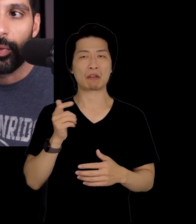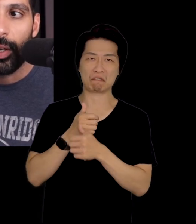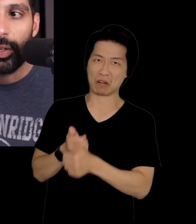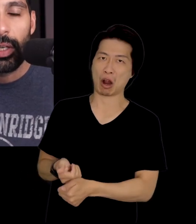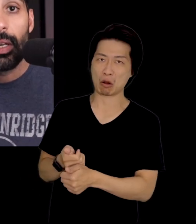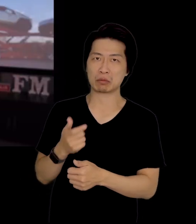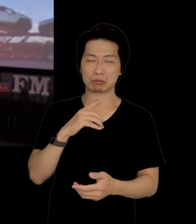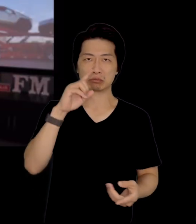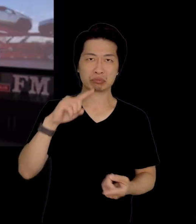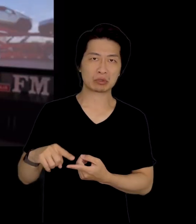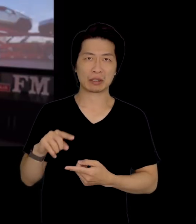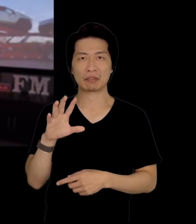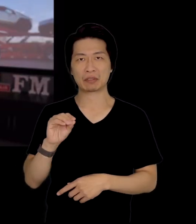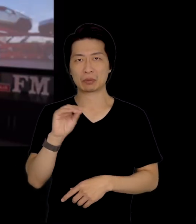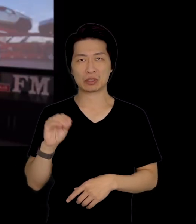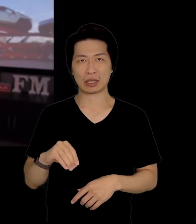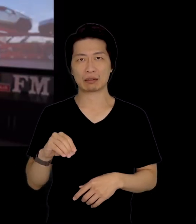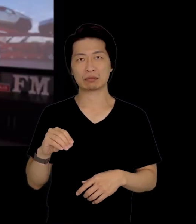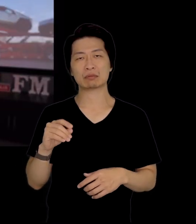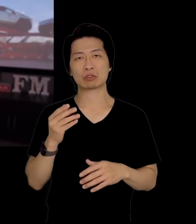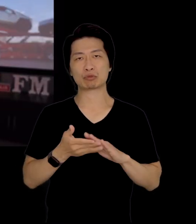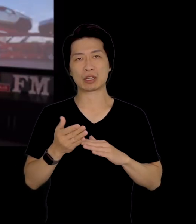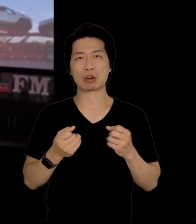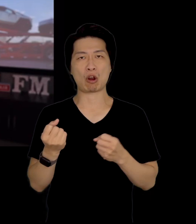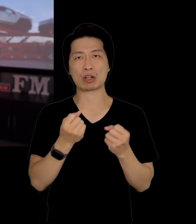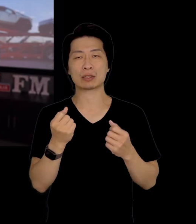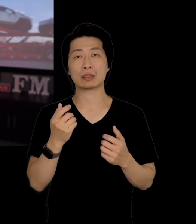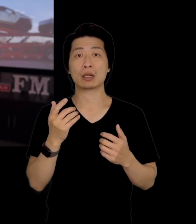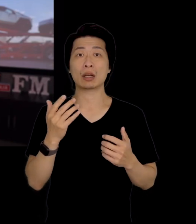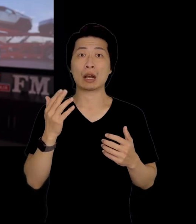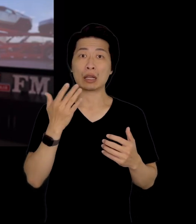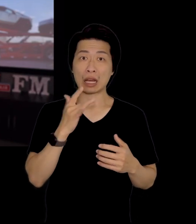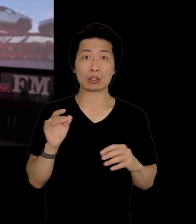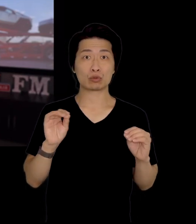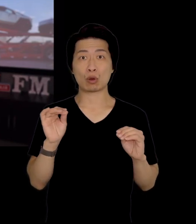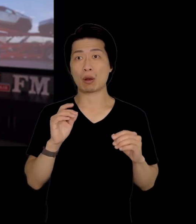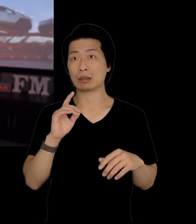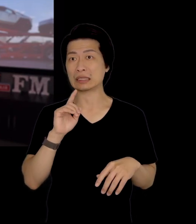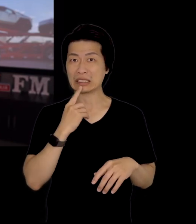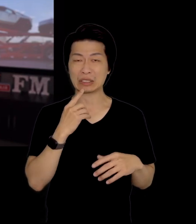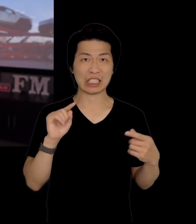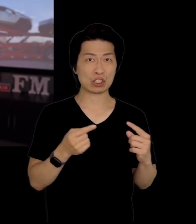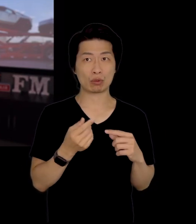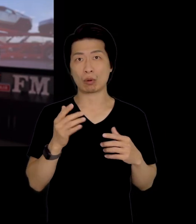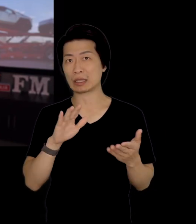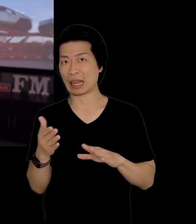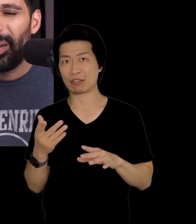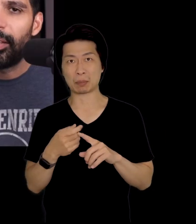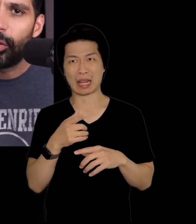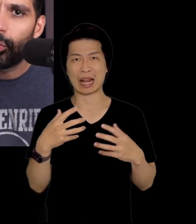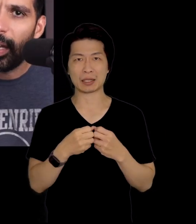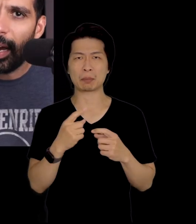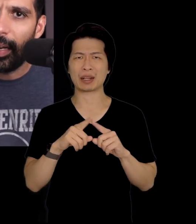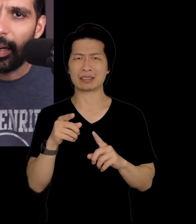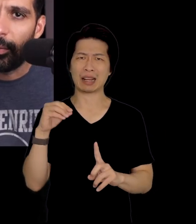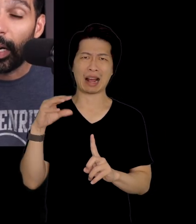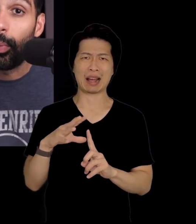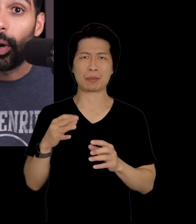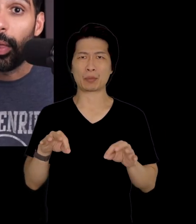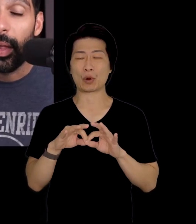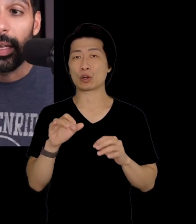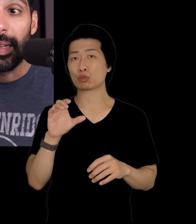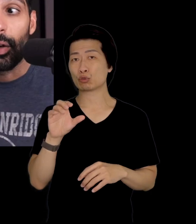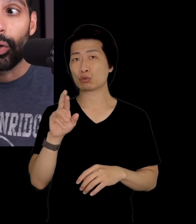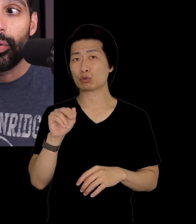50% reduction. Luckily, there seemed to be no major injuries or deaths from these accidents, so thank goodness for that. But this is really highlighting a very